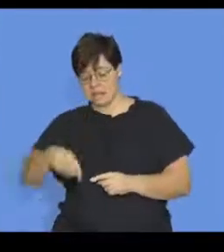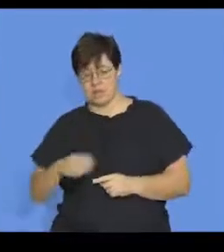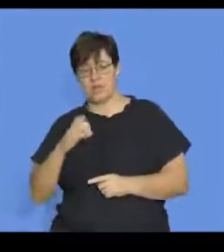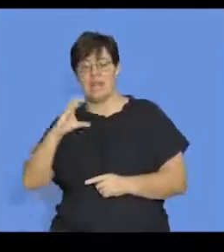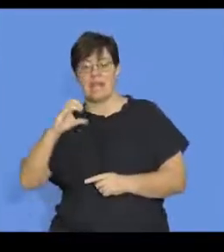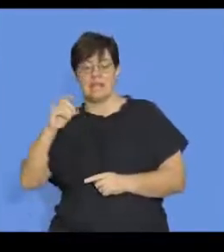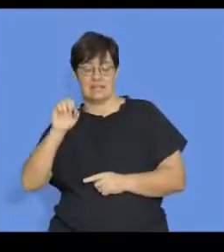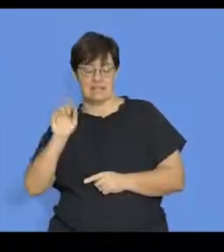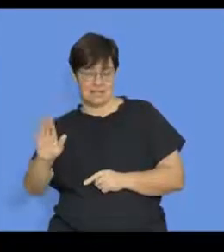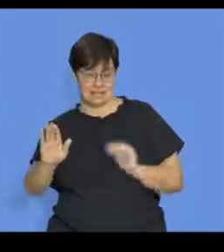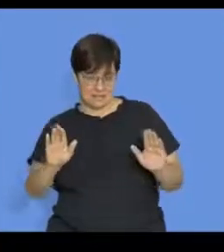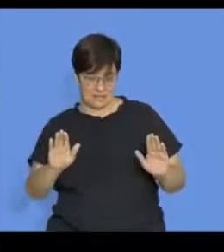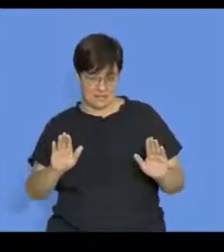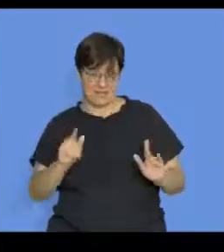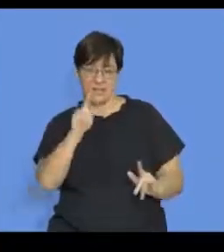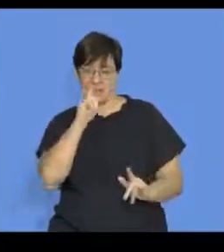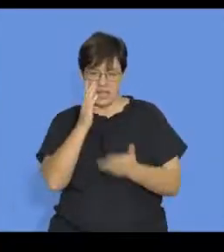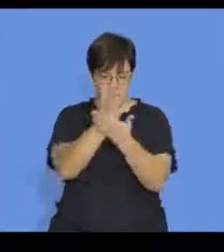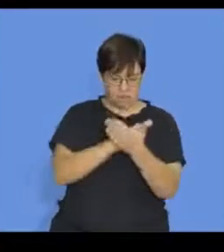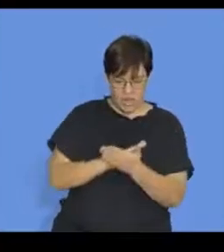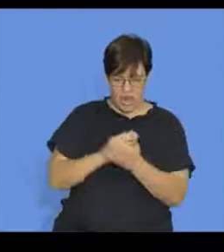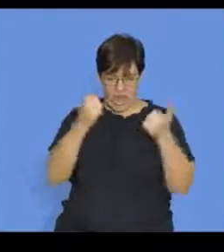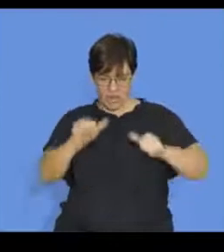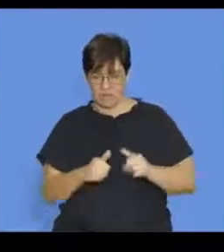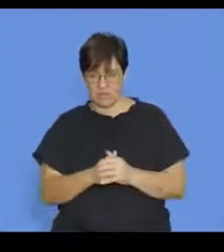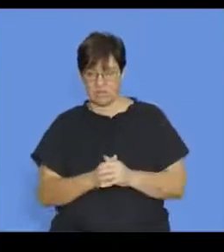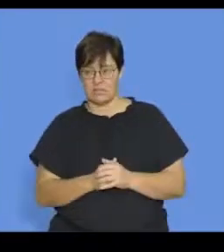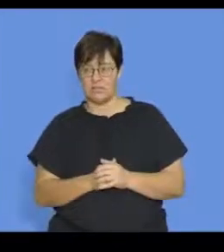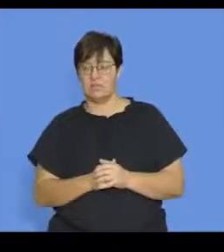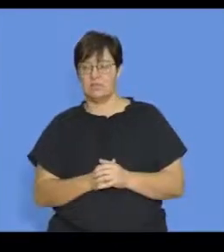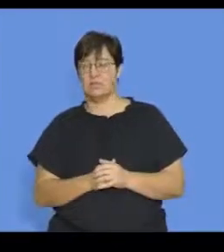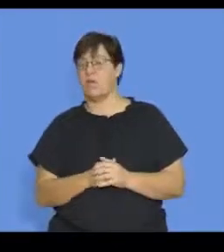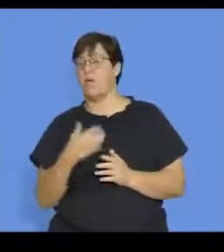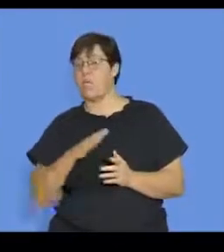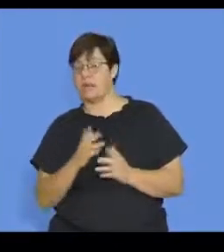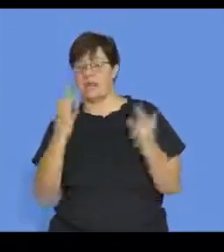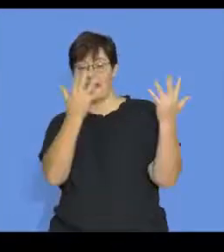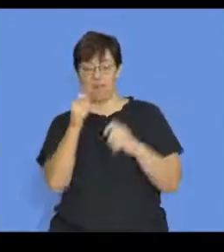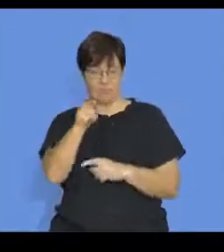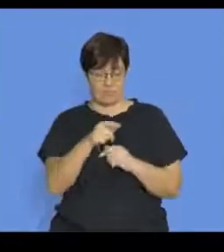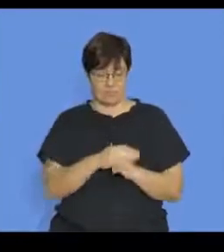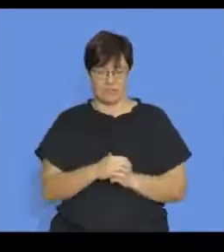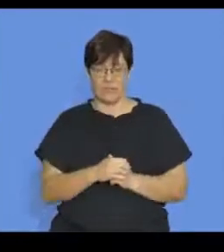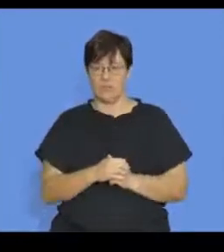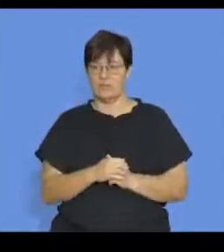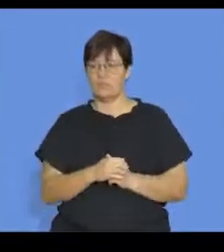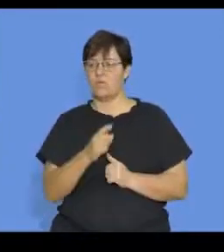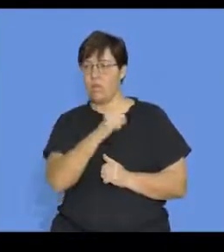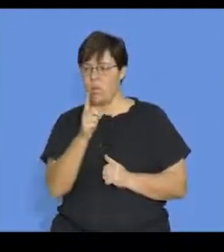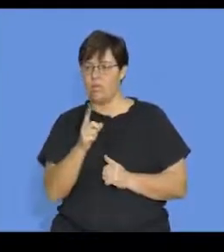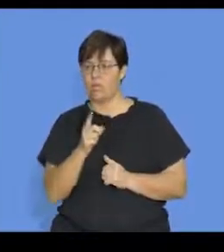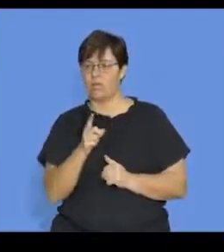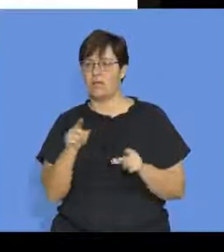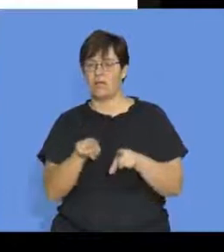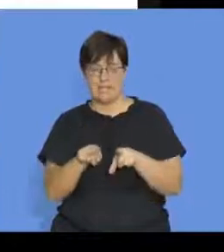for Candace. So if you look at the appropriation account, and at this stage, I just want to grab the calculator so